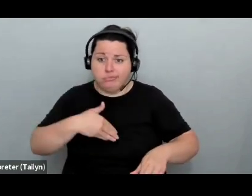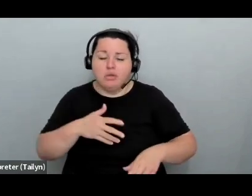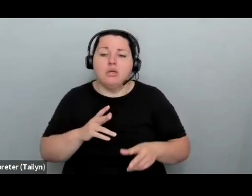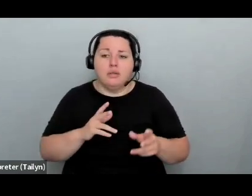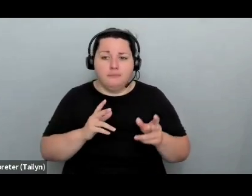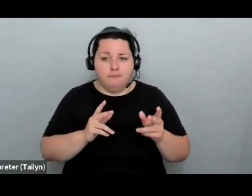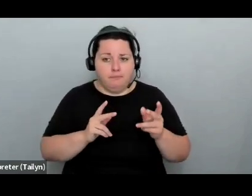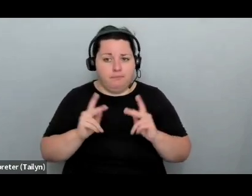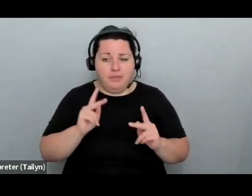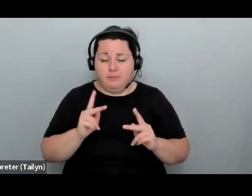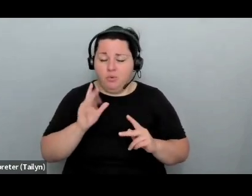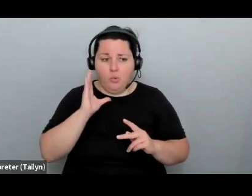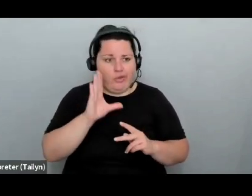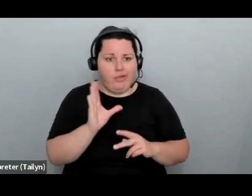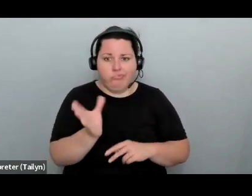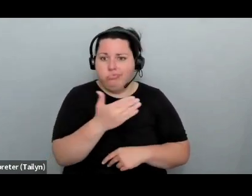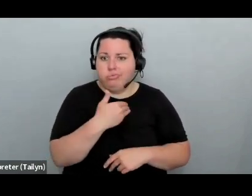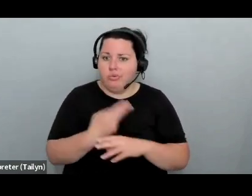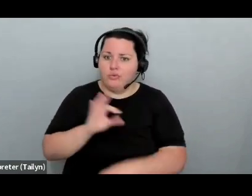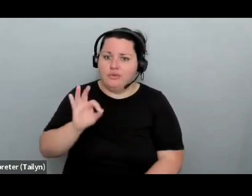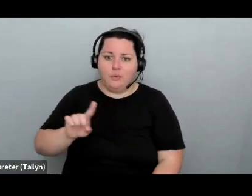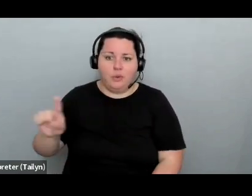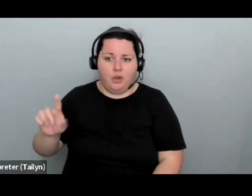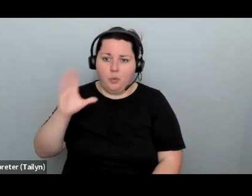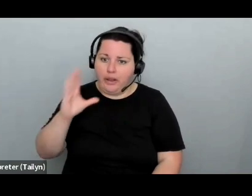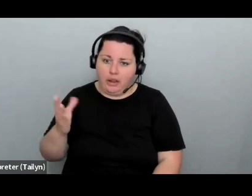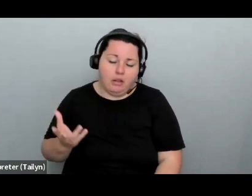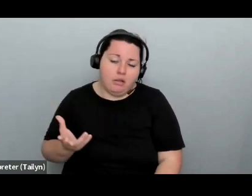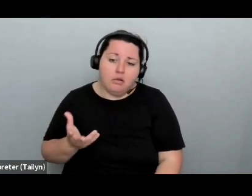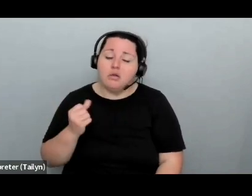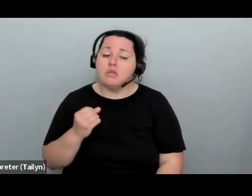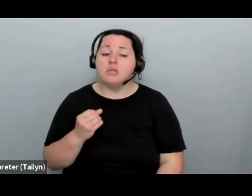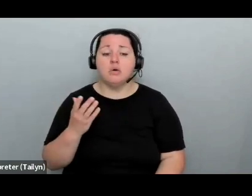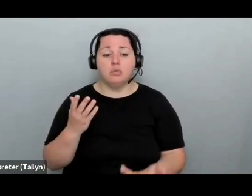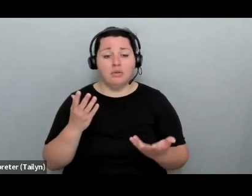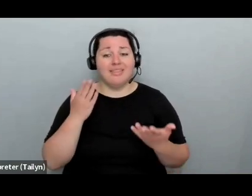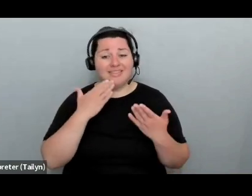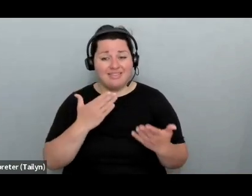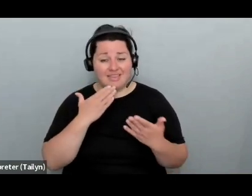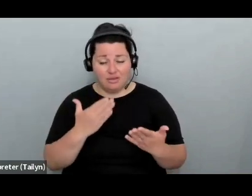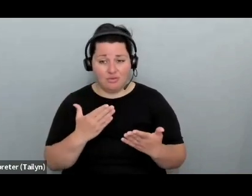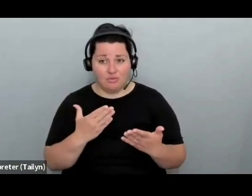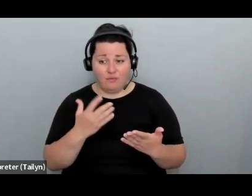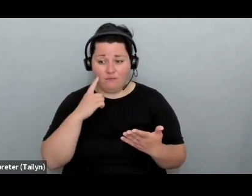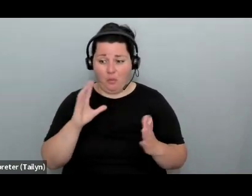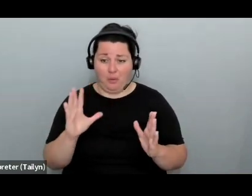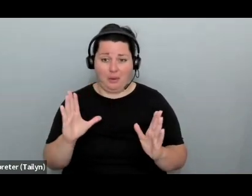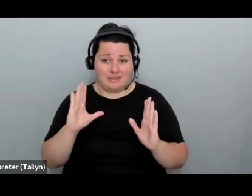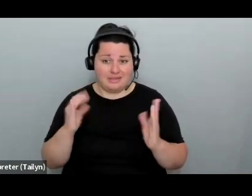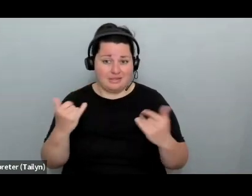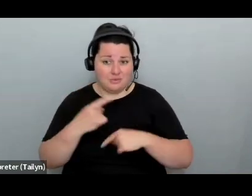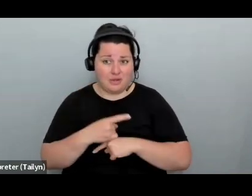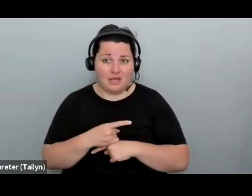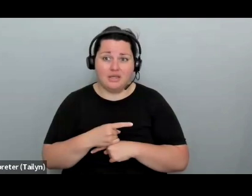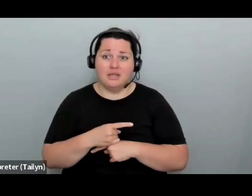utilize 911 emergency rooms for their mental health needs. And so again, thank you guys for listening to me today